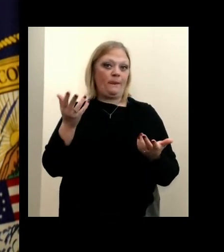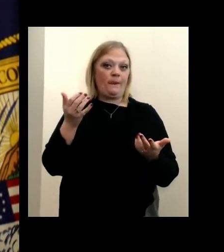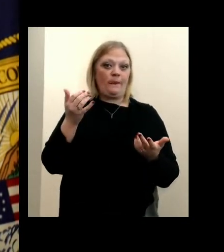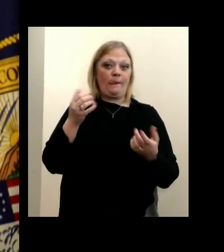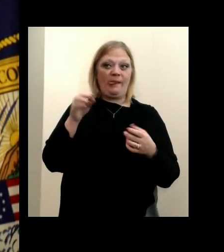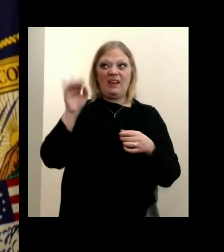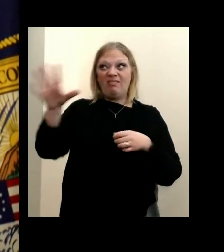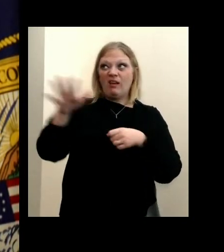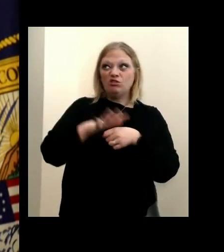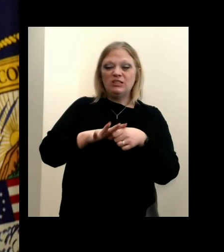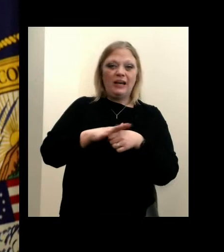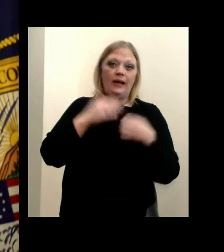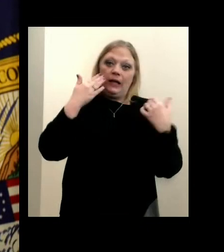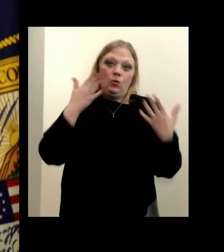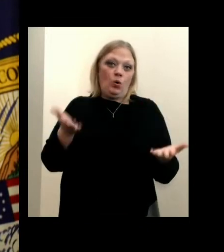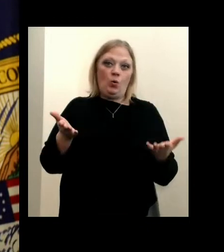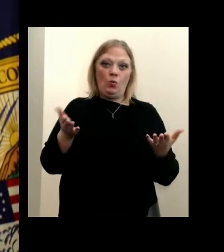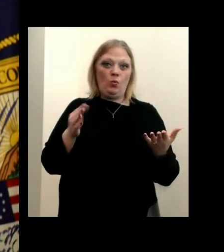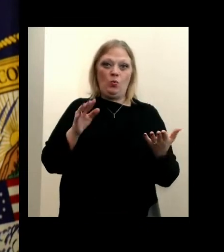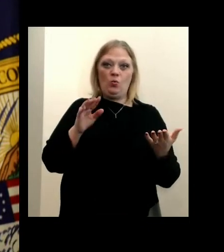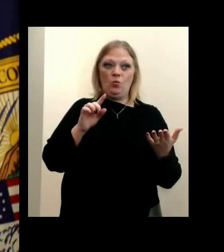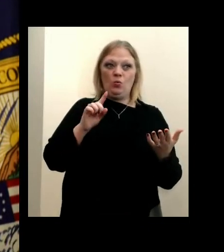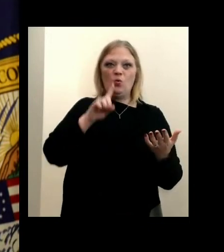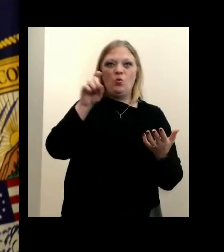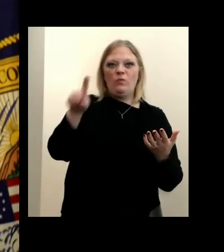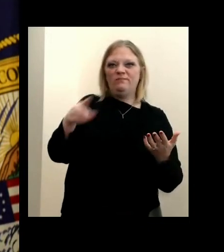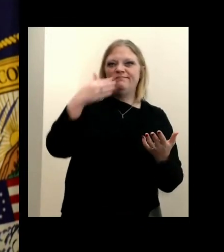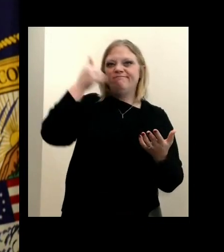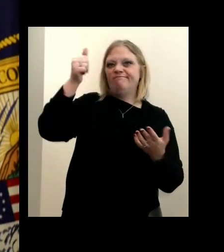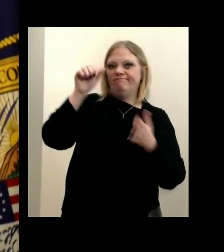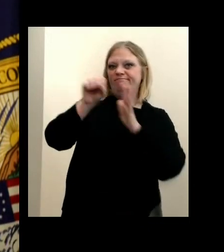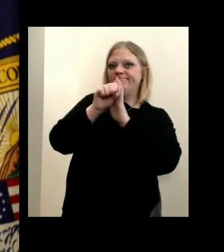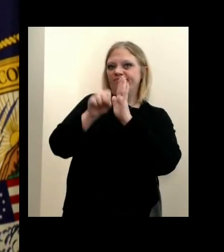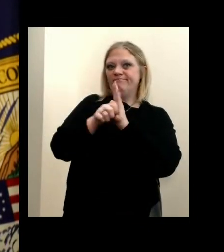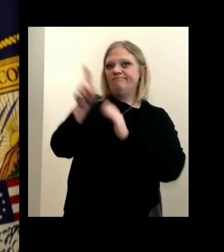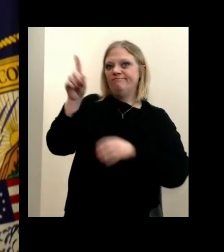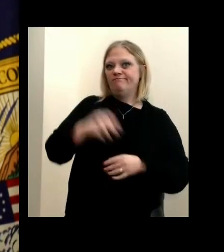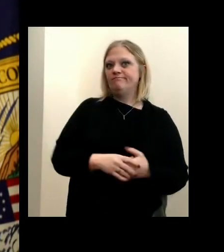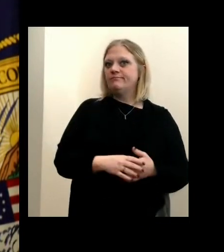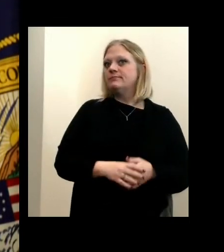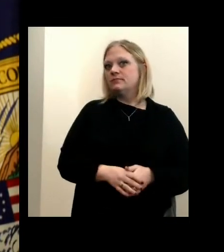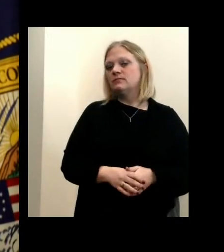really don't know that. So I think that question is probably best directed to the state.